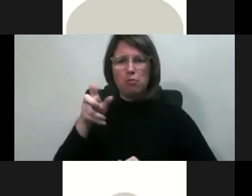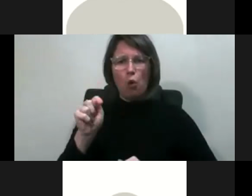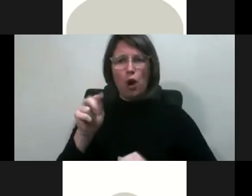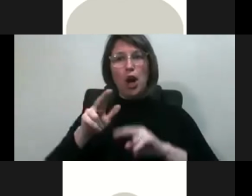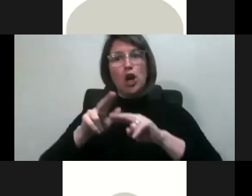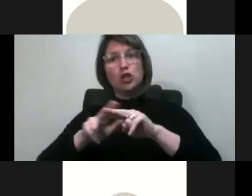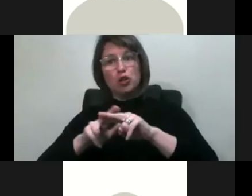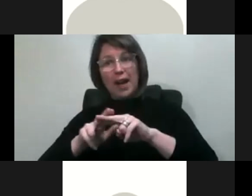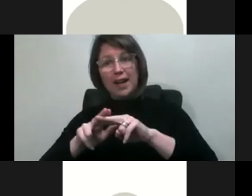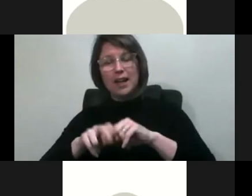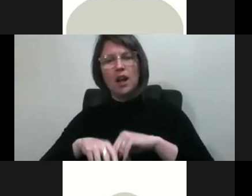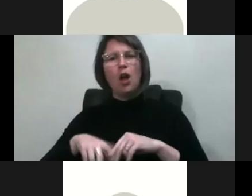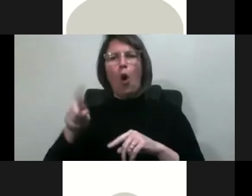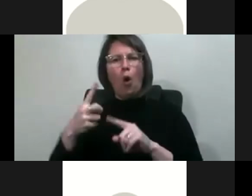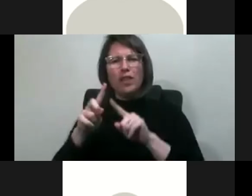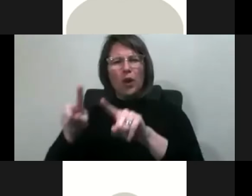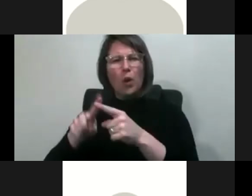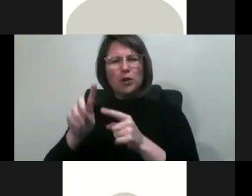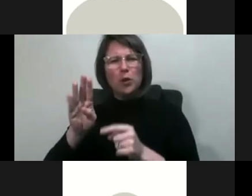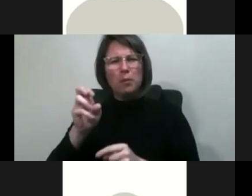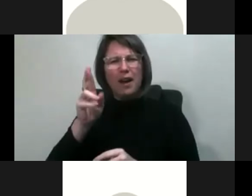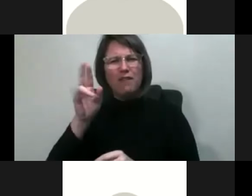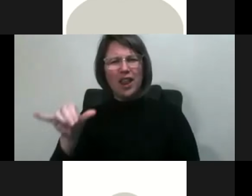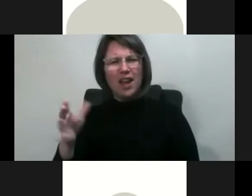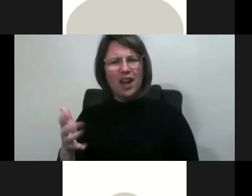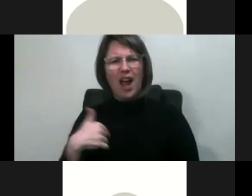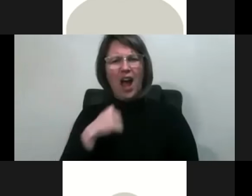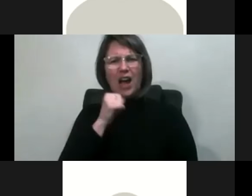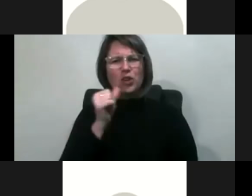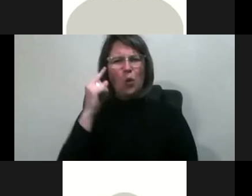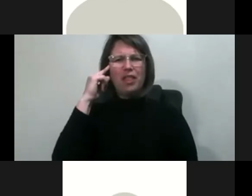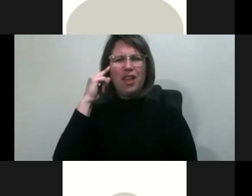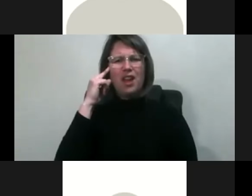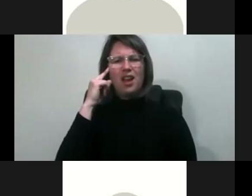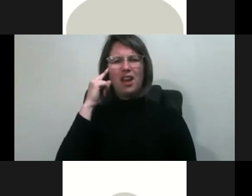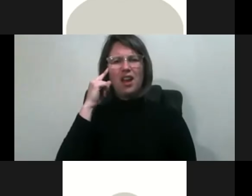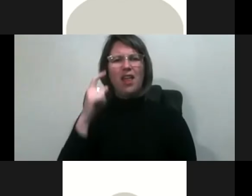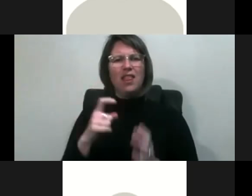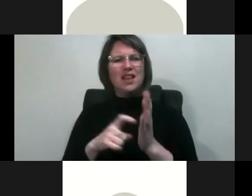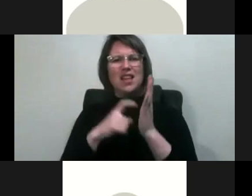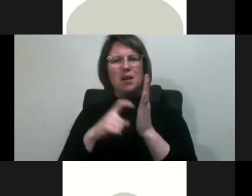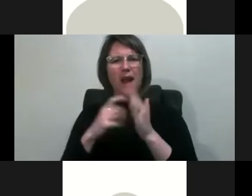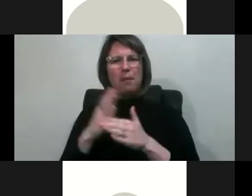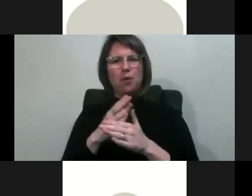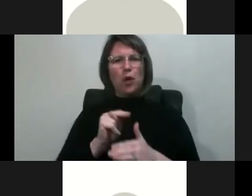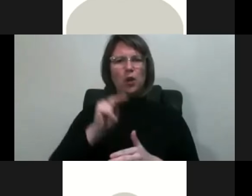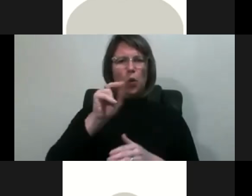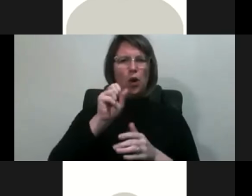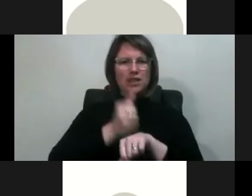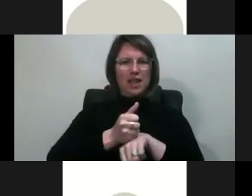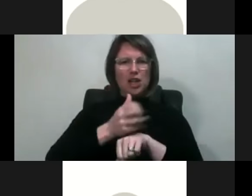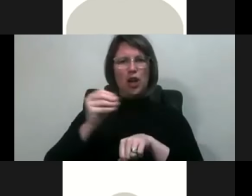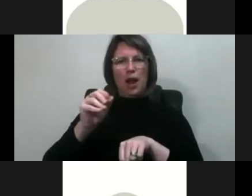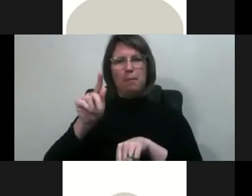matter, that's only going to Beverly. And I don't think that the demand between North Station and Beverly